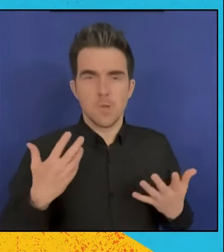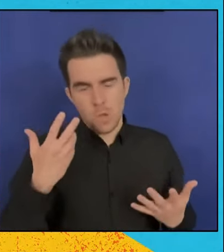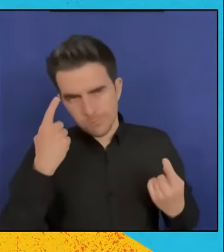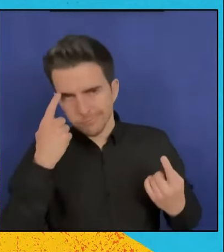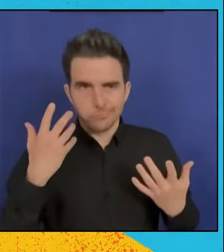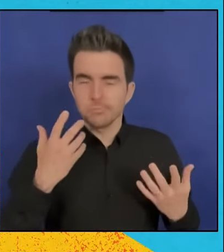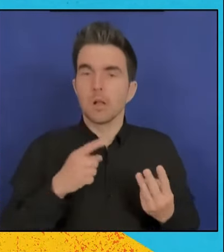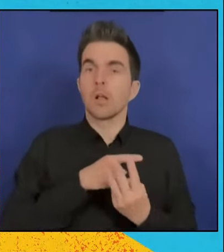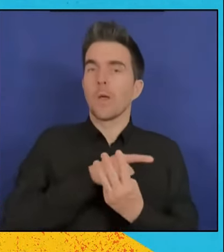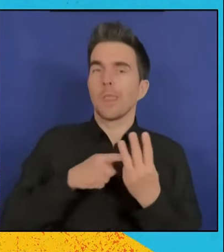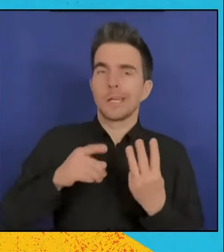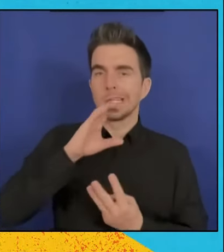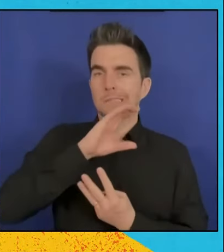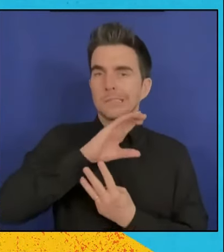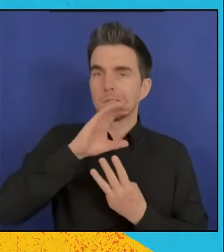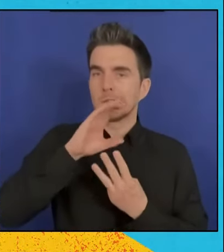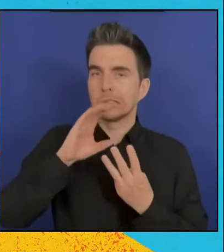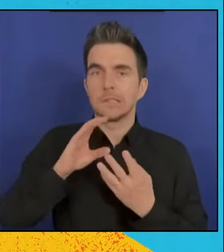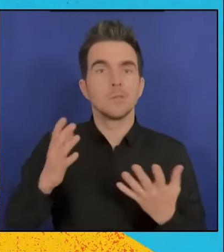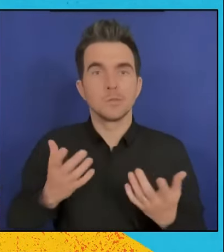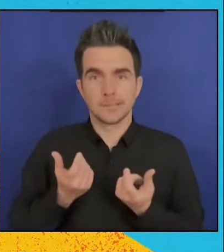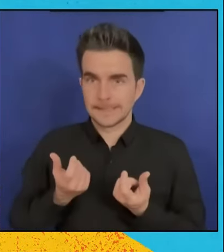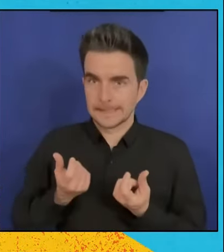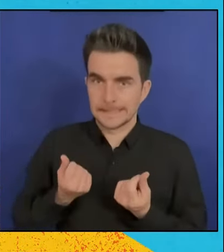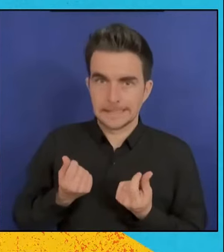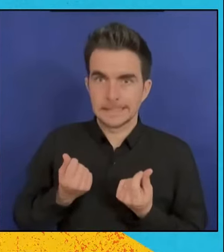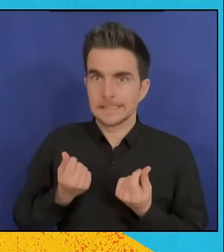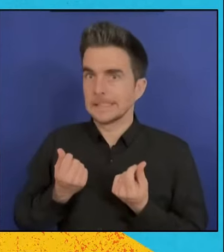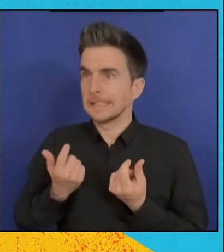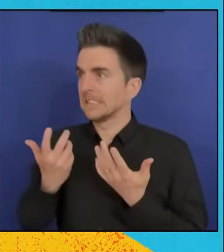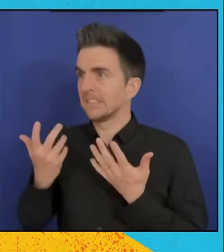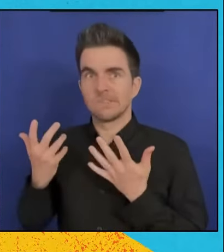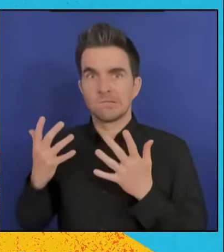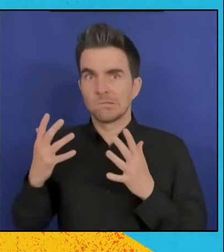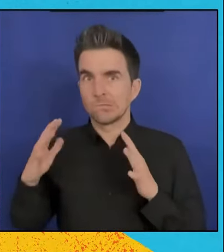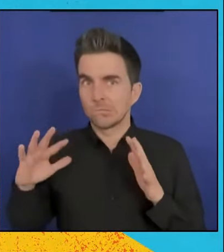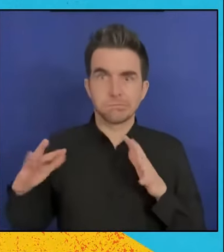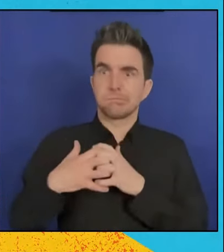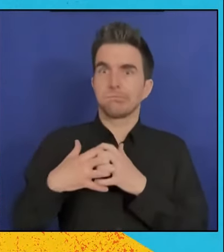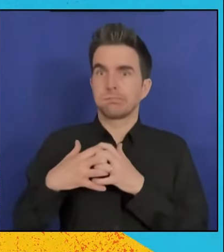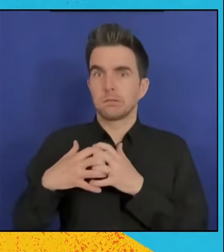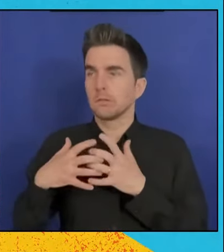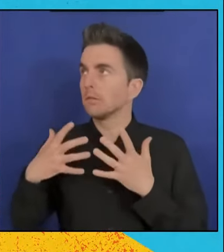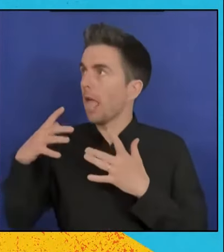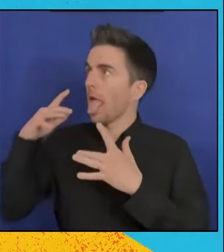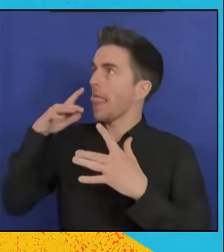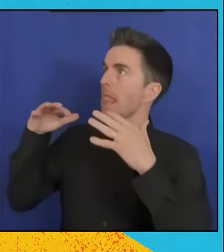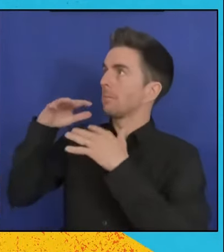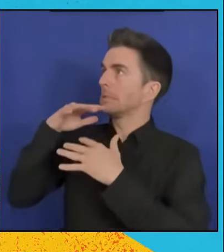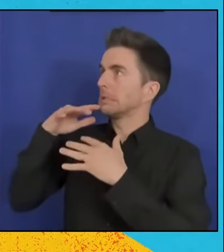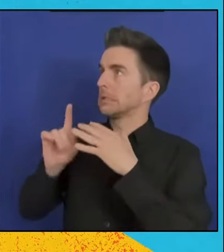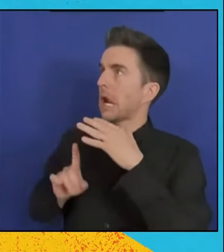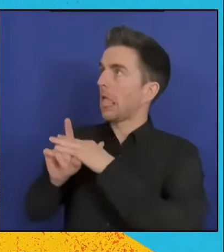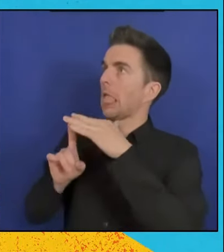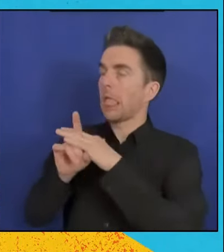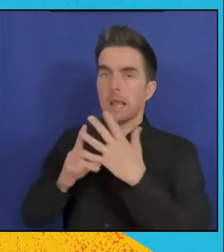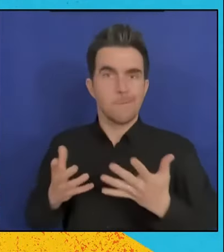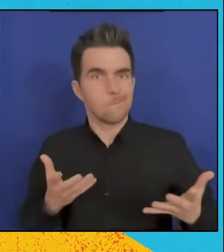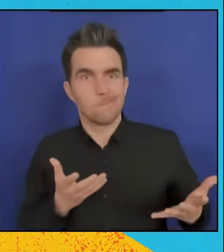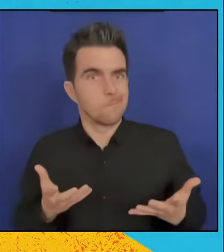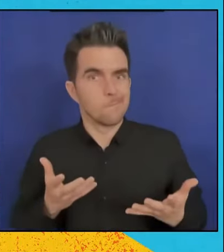forum, this moment here today, is an opportunity to be heard, to add your voices to the solutions we all seek,